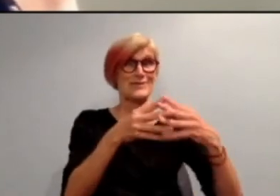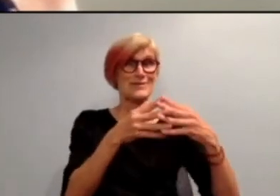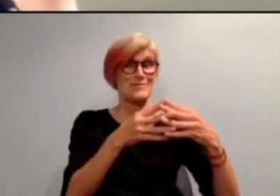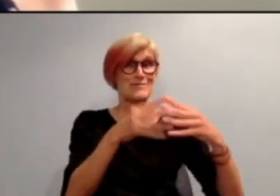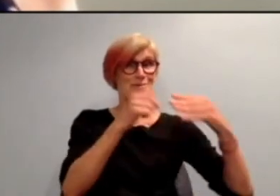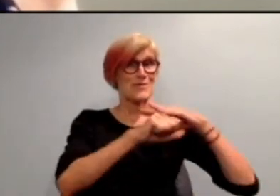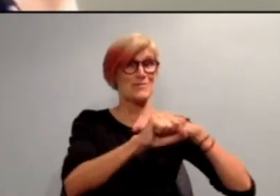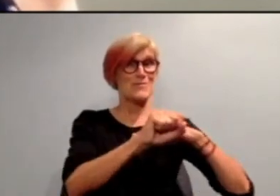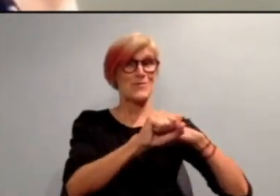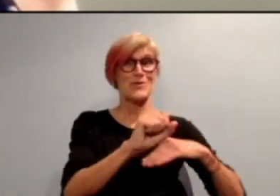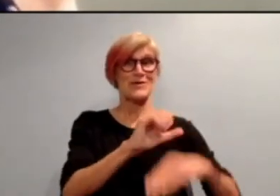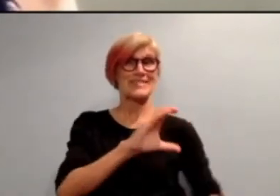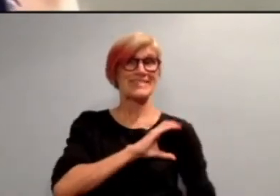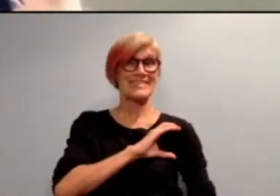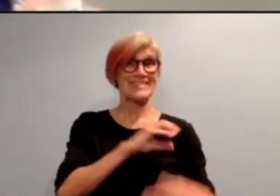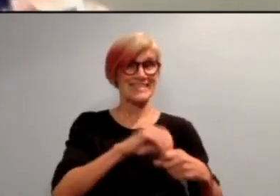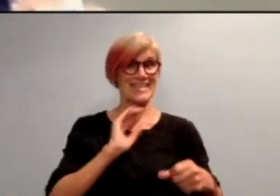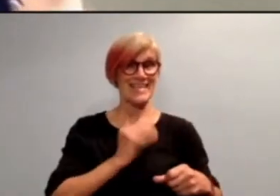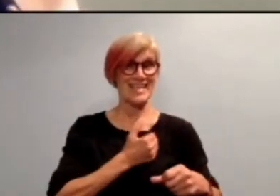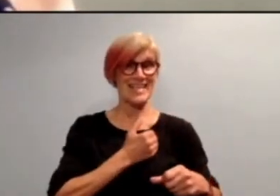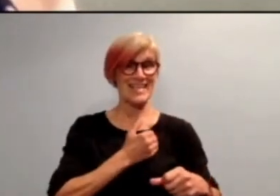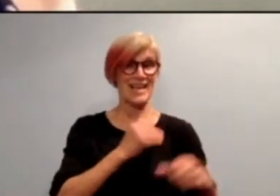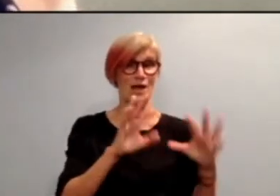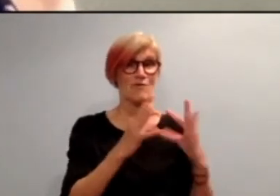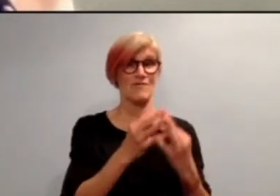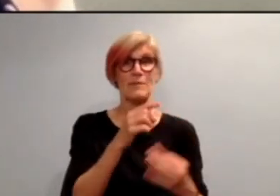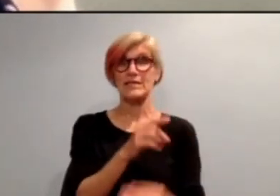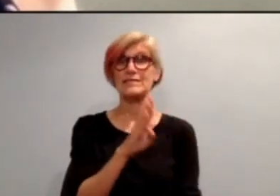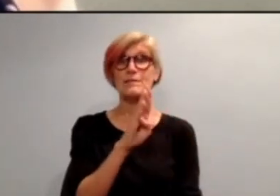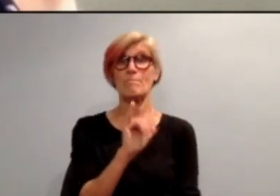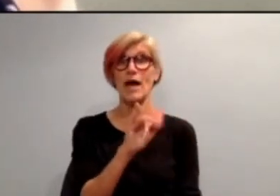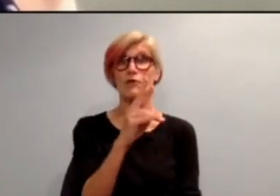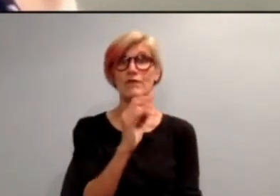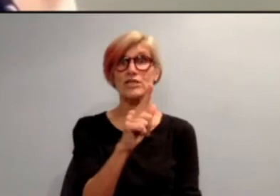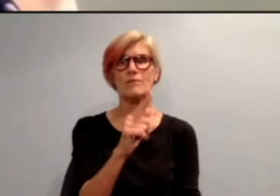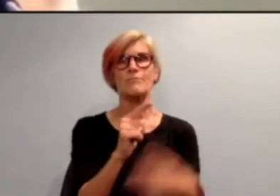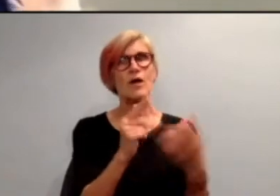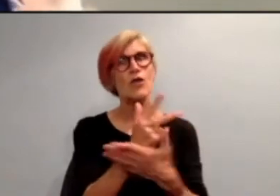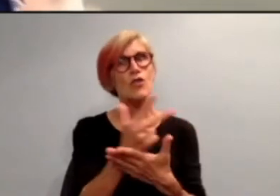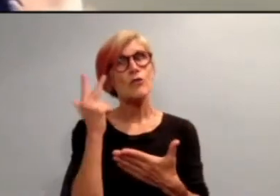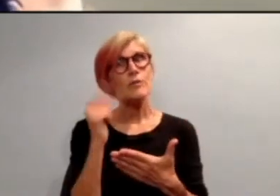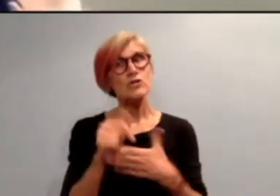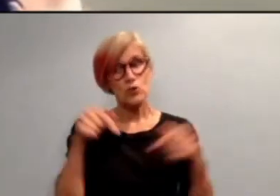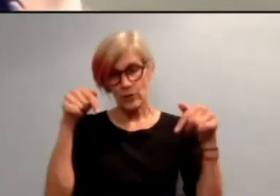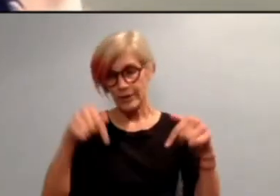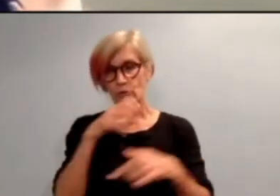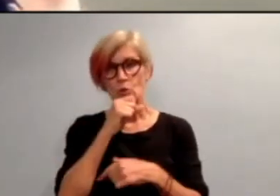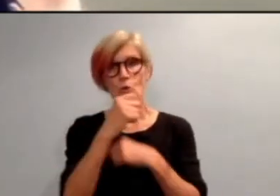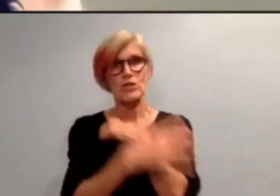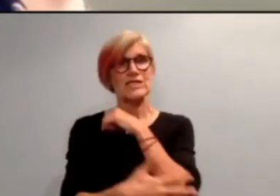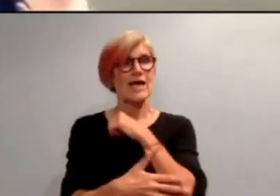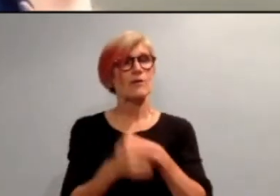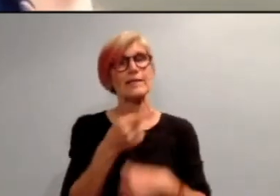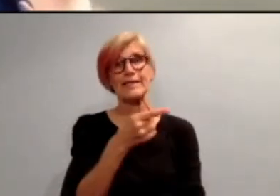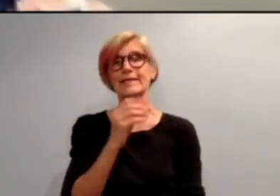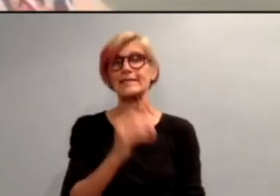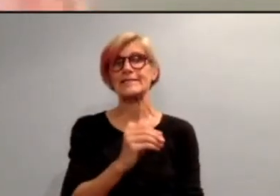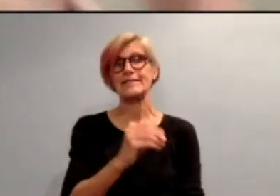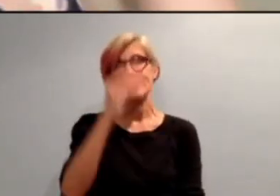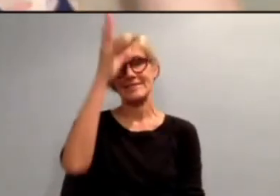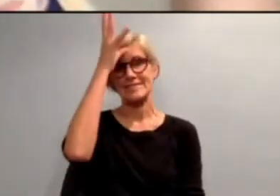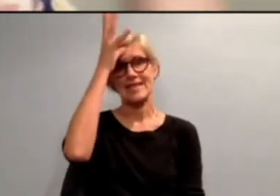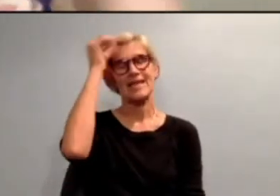in our family, and he's biracial. Just 3 weeks ago, right here in Orange County, as he and his dad, who's he's